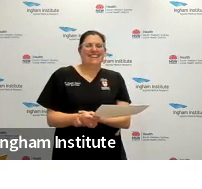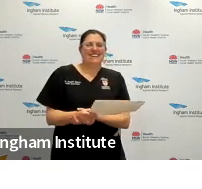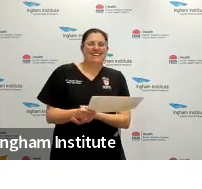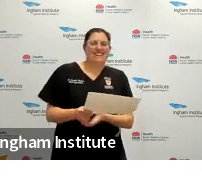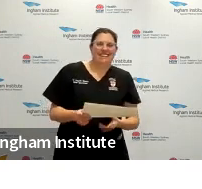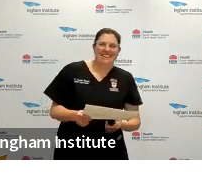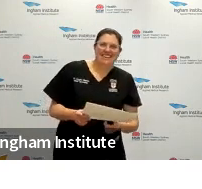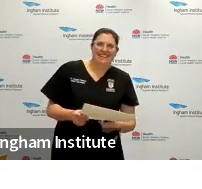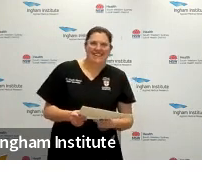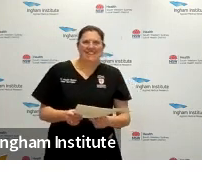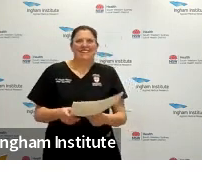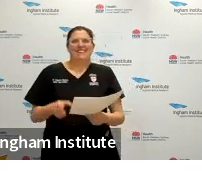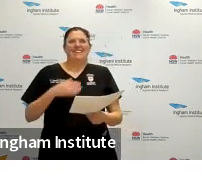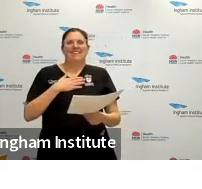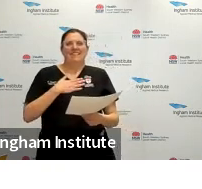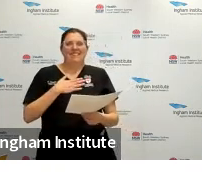for preeclampsia.